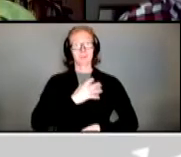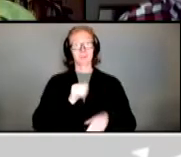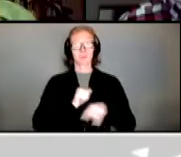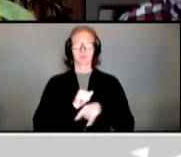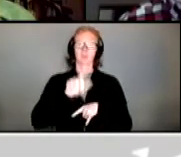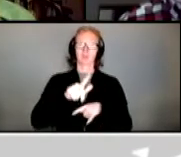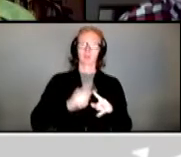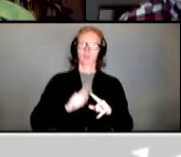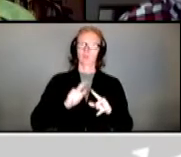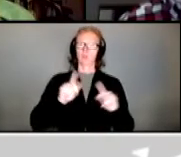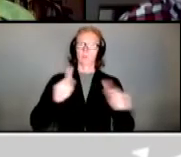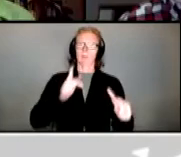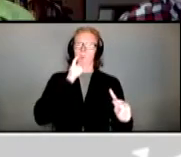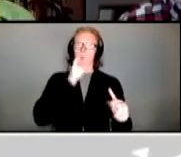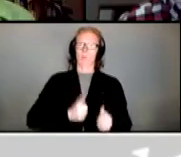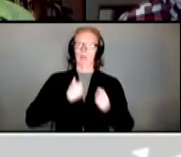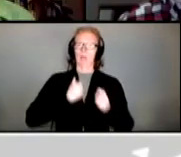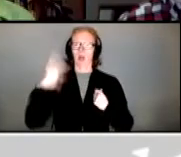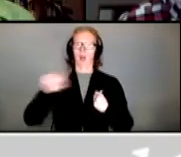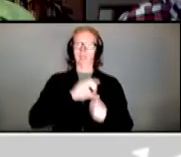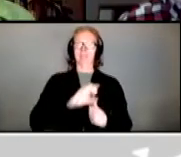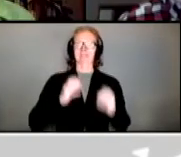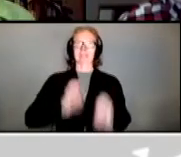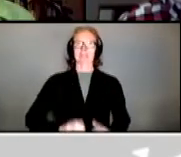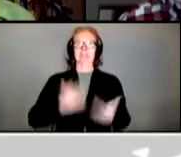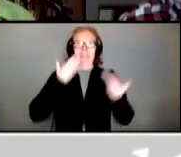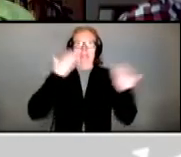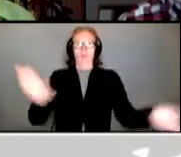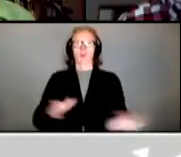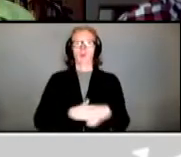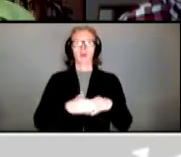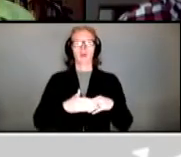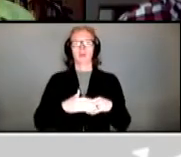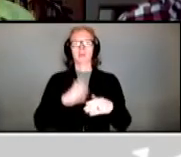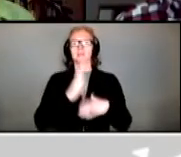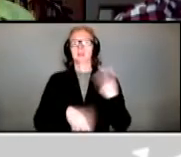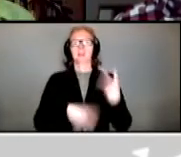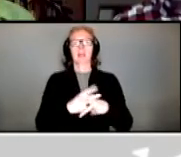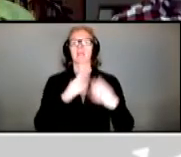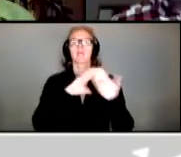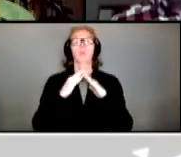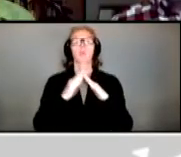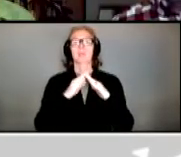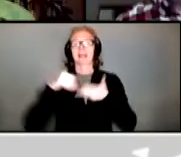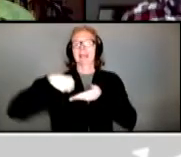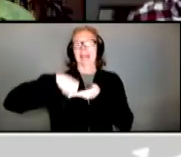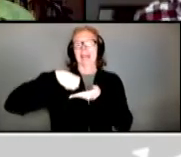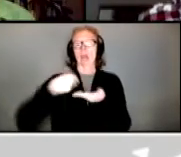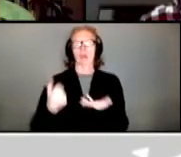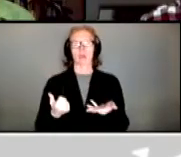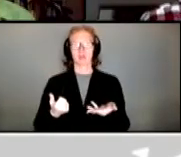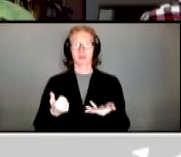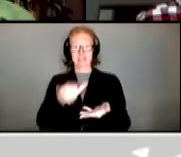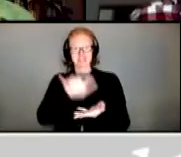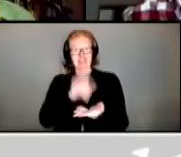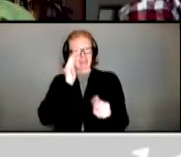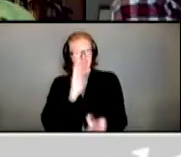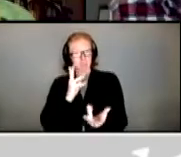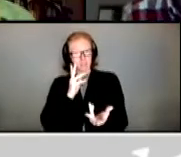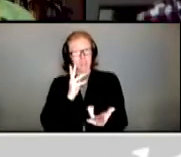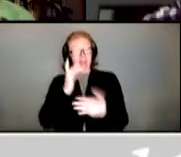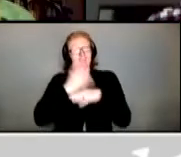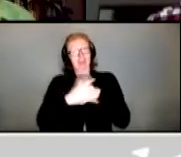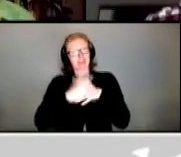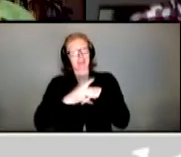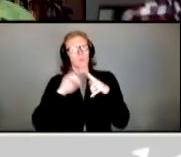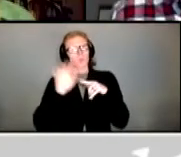citizens, you know? I don't know, public letters, or I don't know. Is this information given to the public so